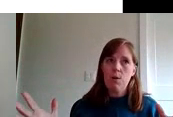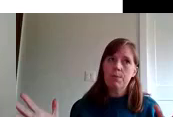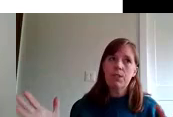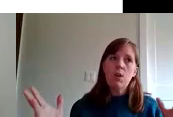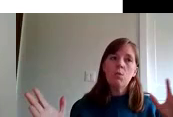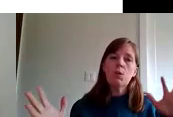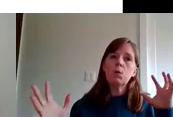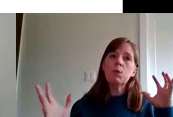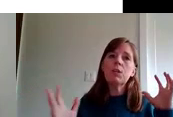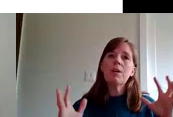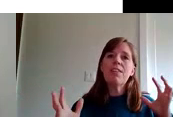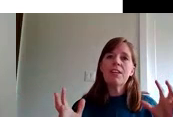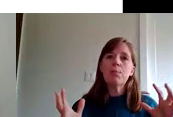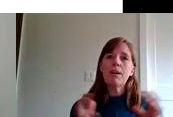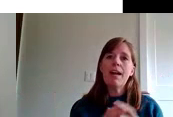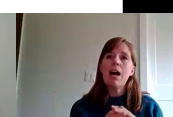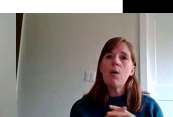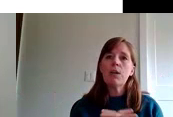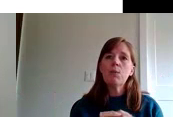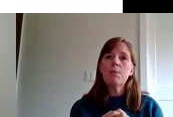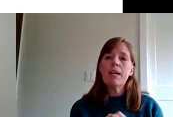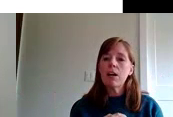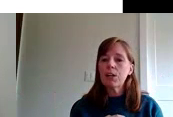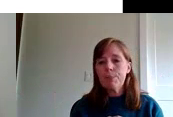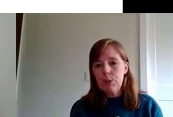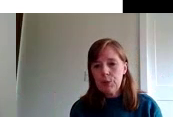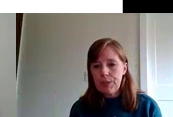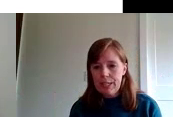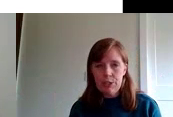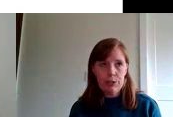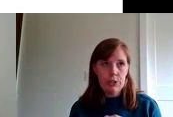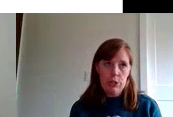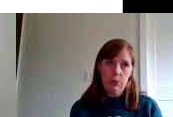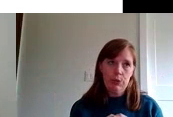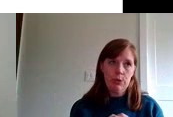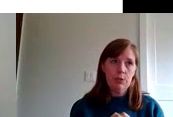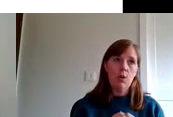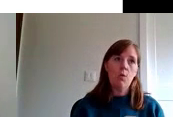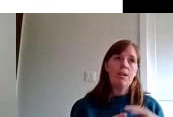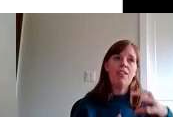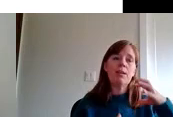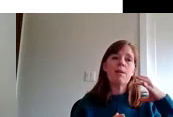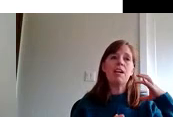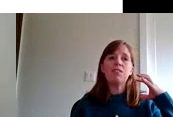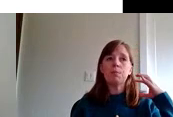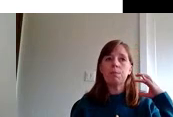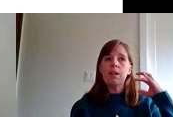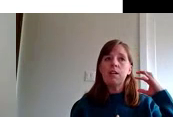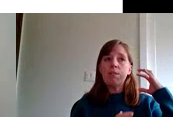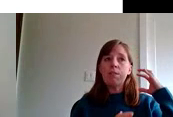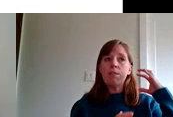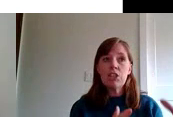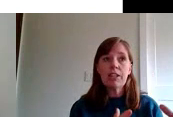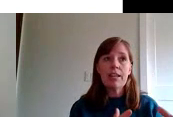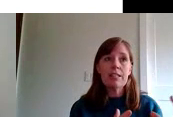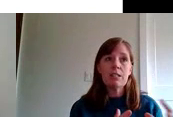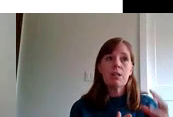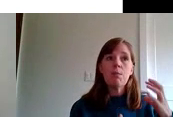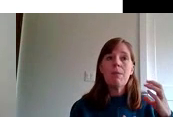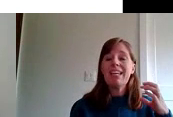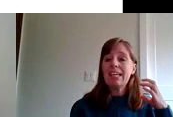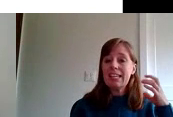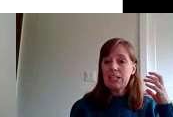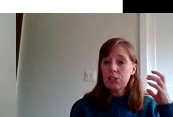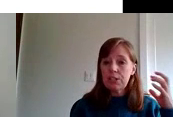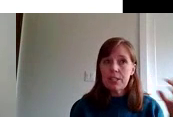all the platforms, we really want to think about how can we make our computer easier to use. So we think about it from a vision